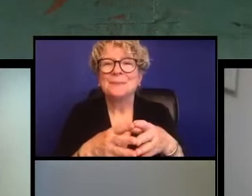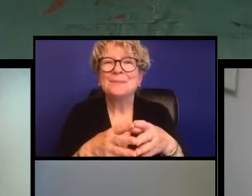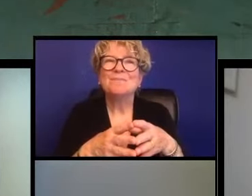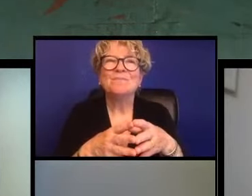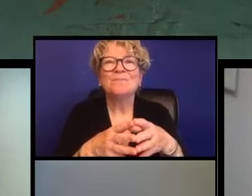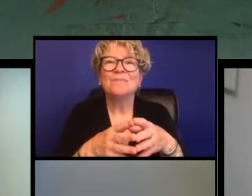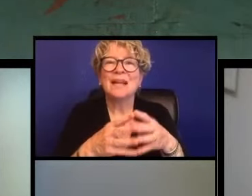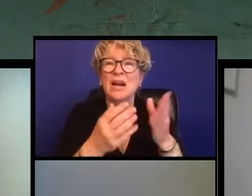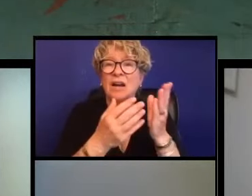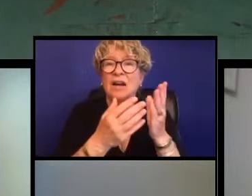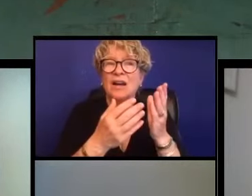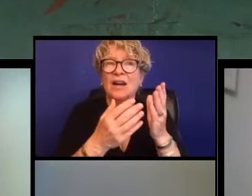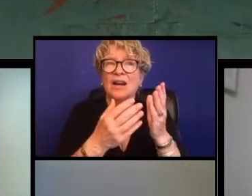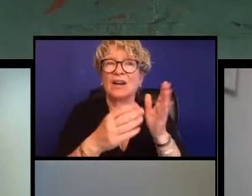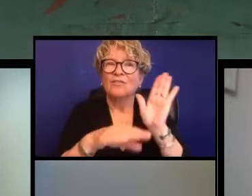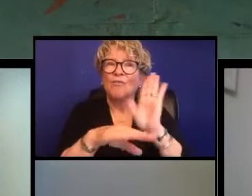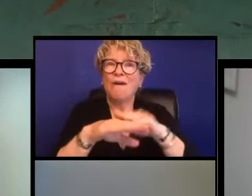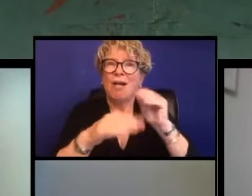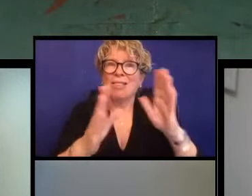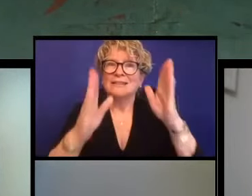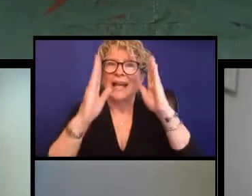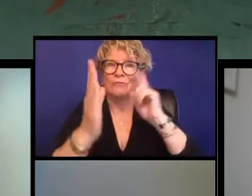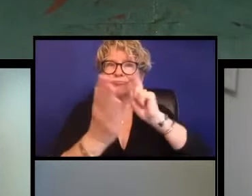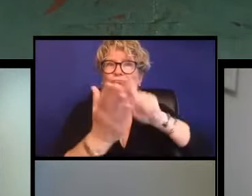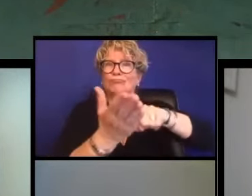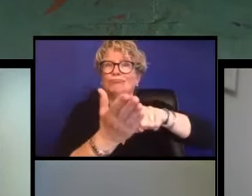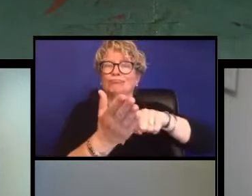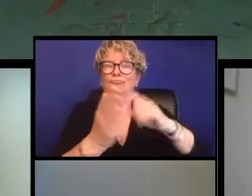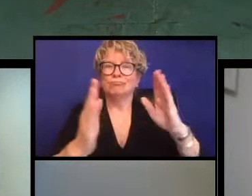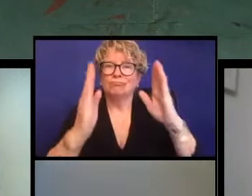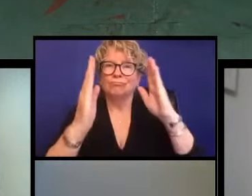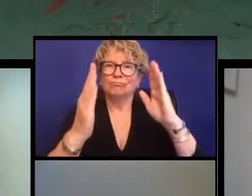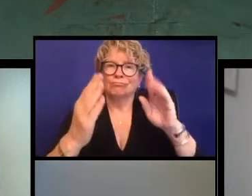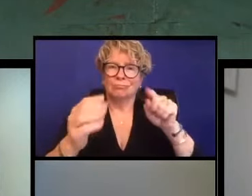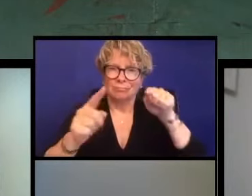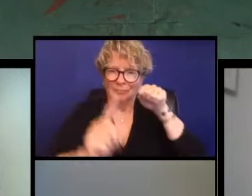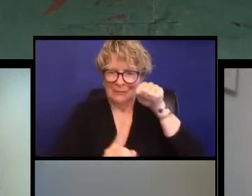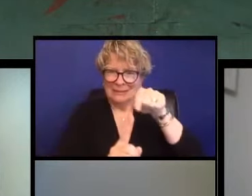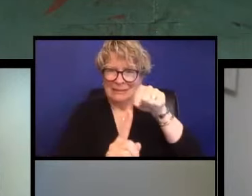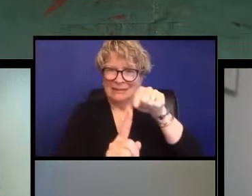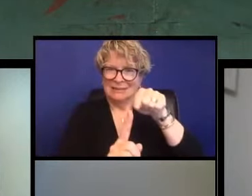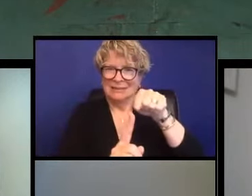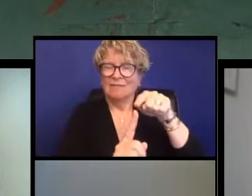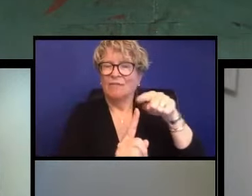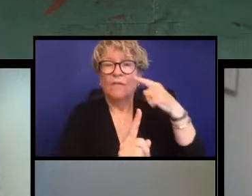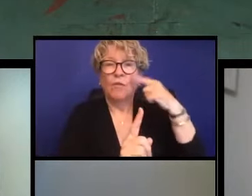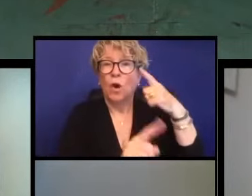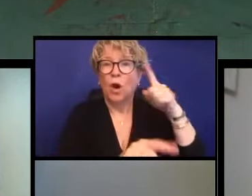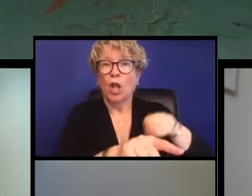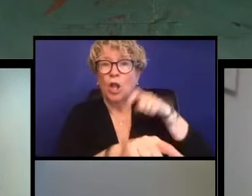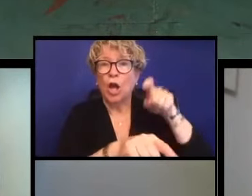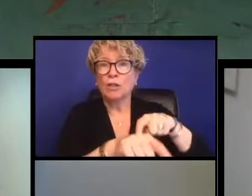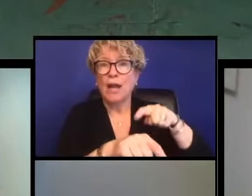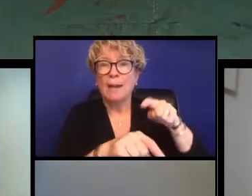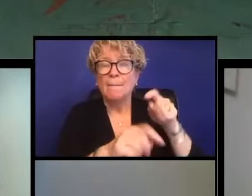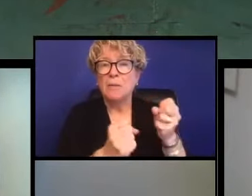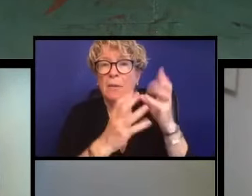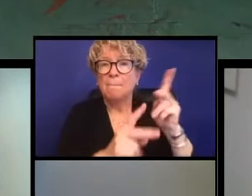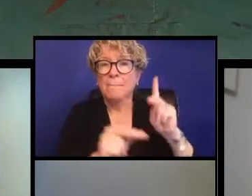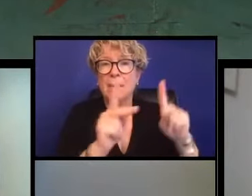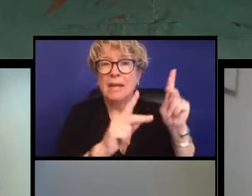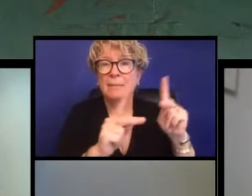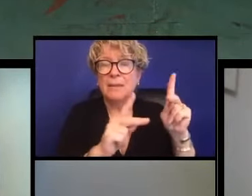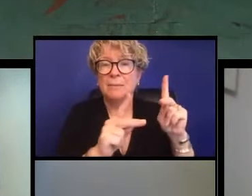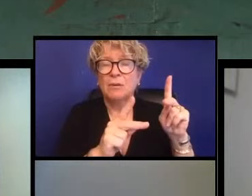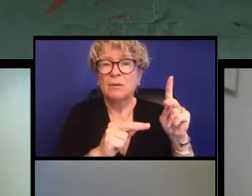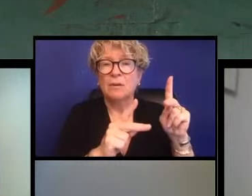bring more attention to the fact that there was for a very long time many people who